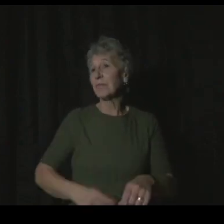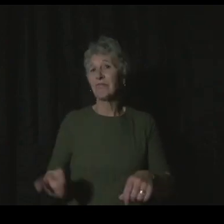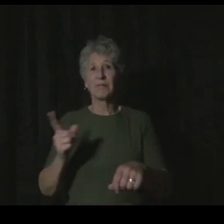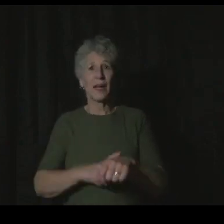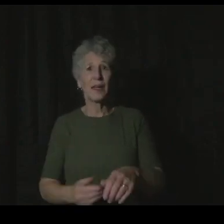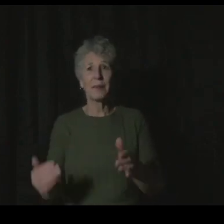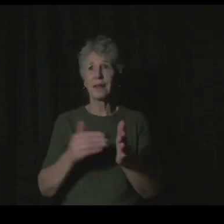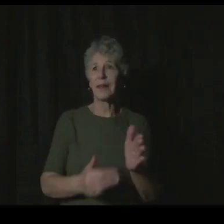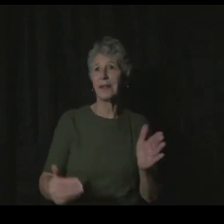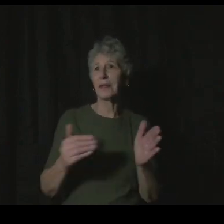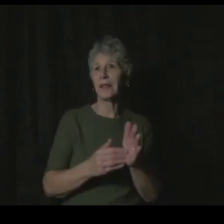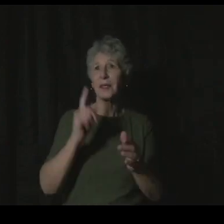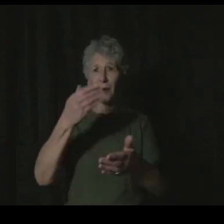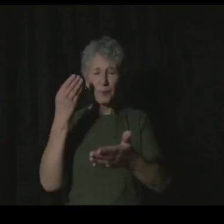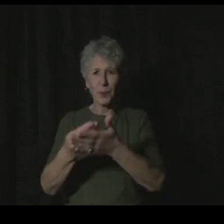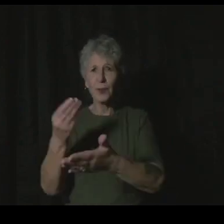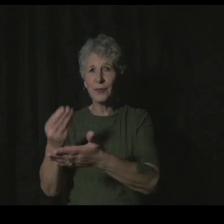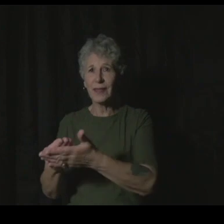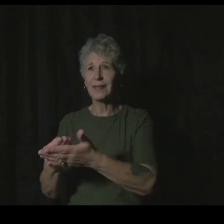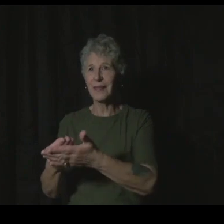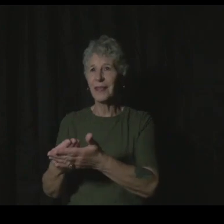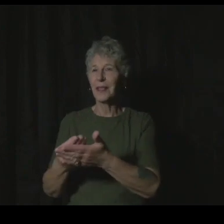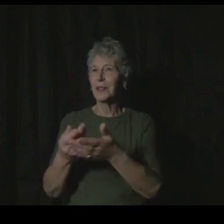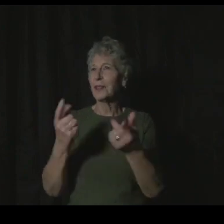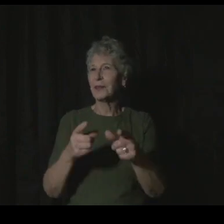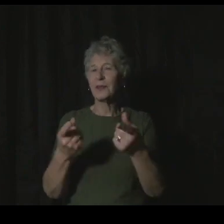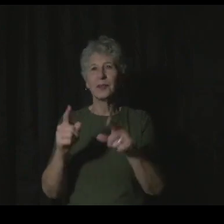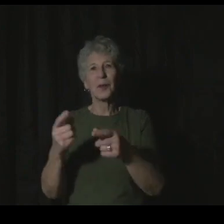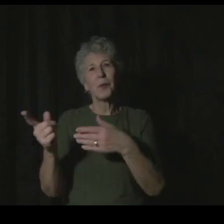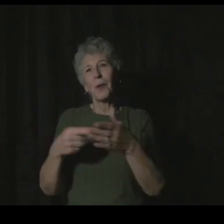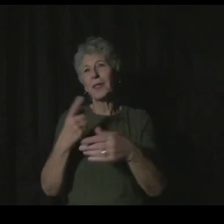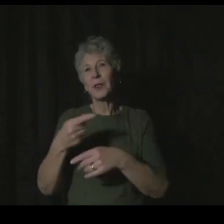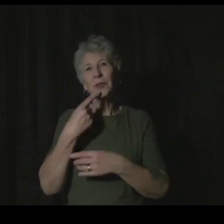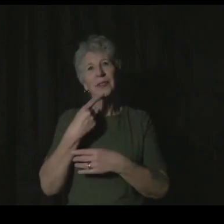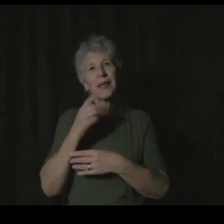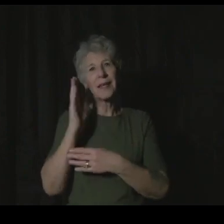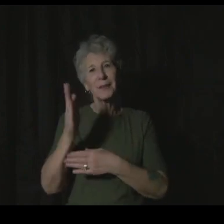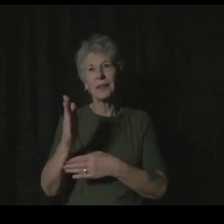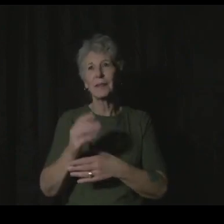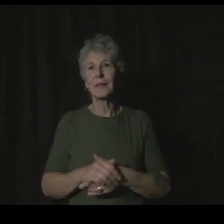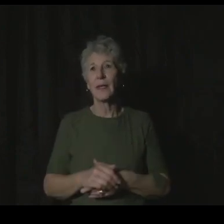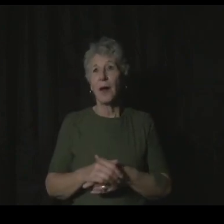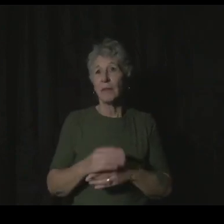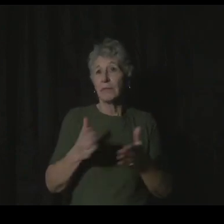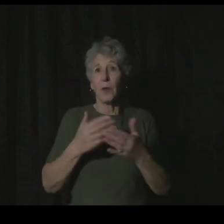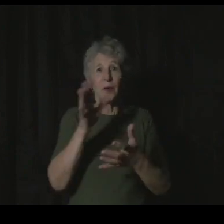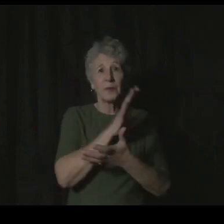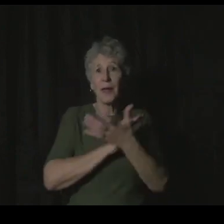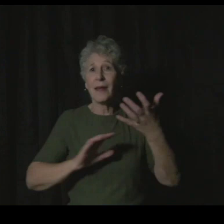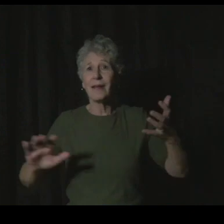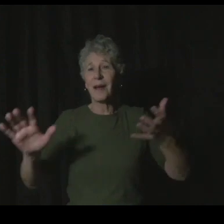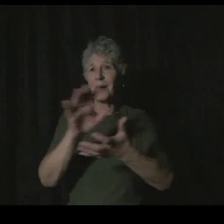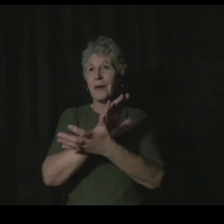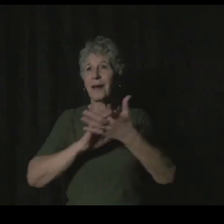Time and time again, you have proven that you do just what you said. Though the storms